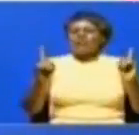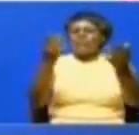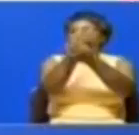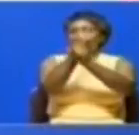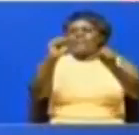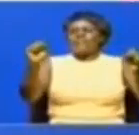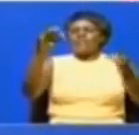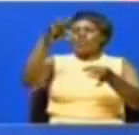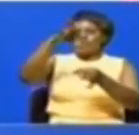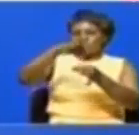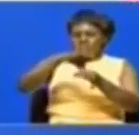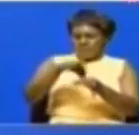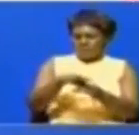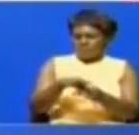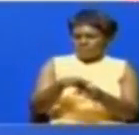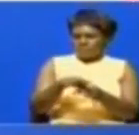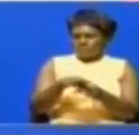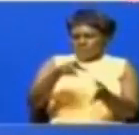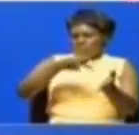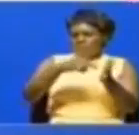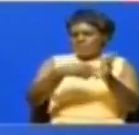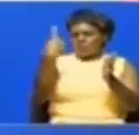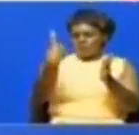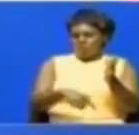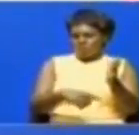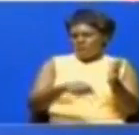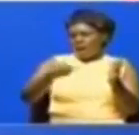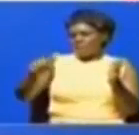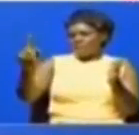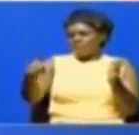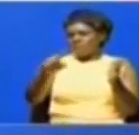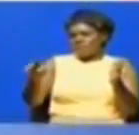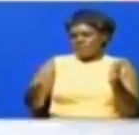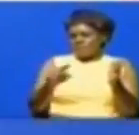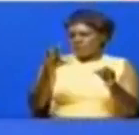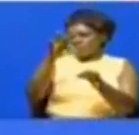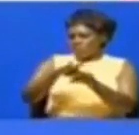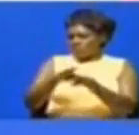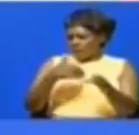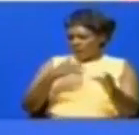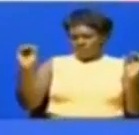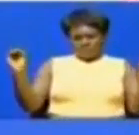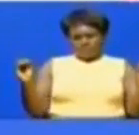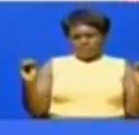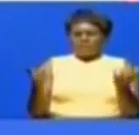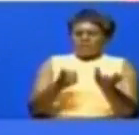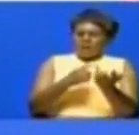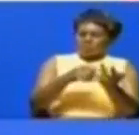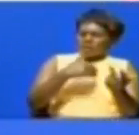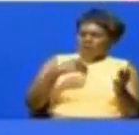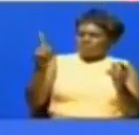results. This therefore means that there were no aspersions cast on the voting and counting of